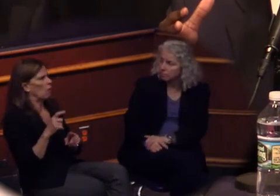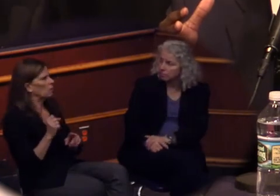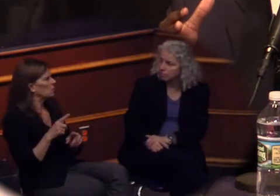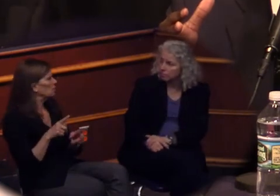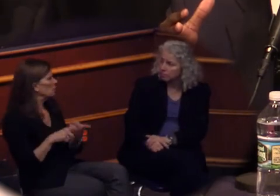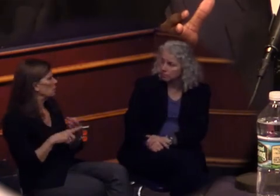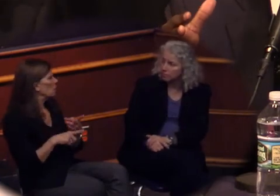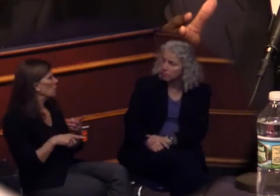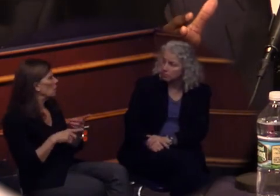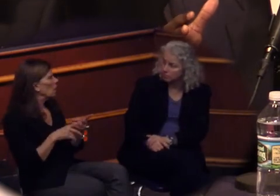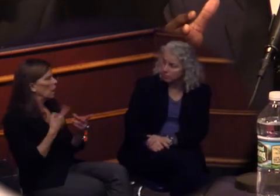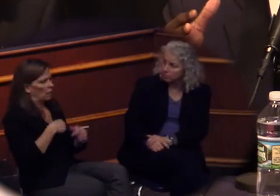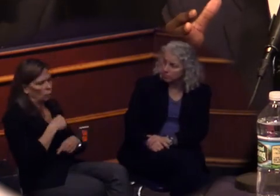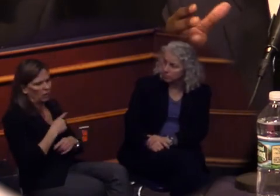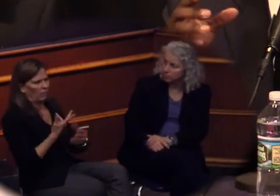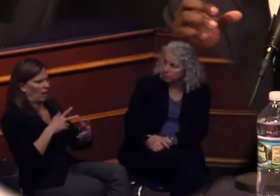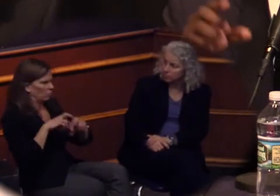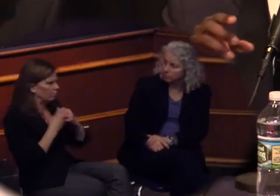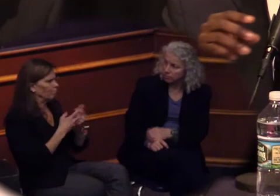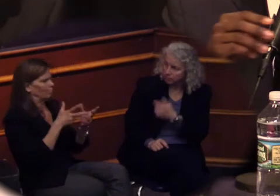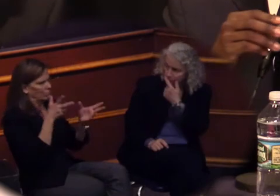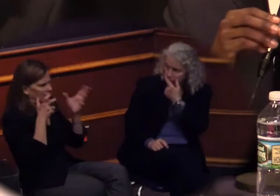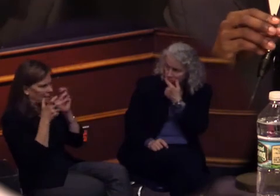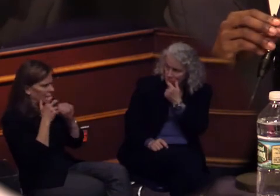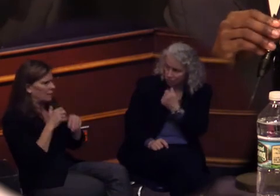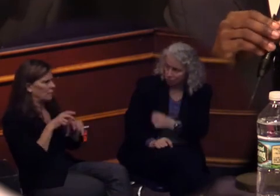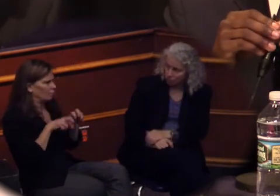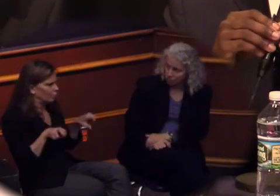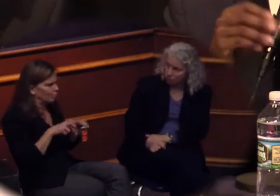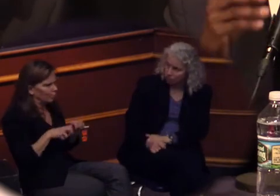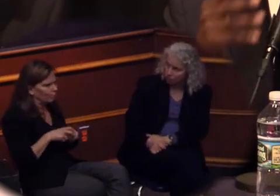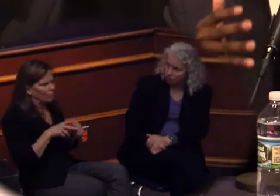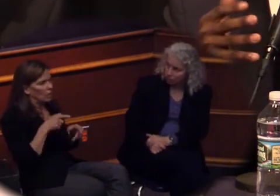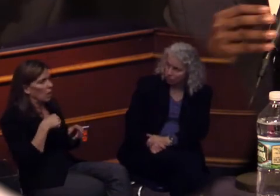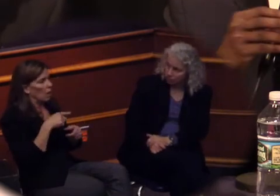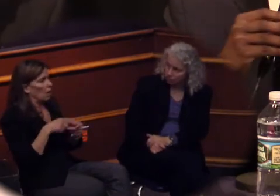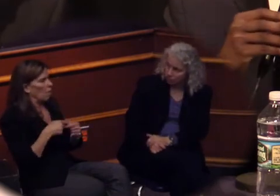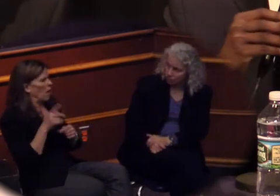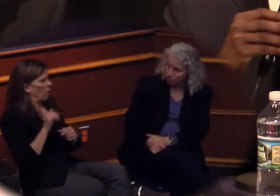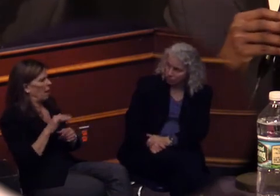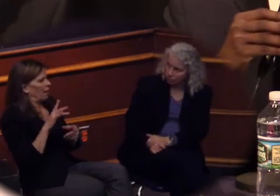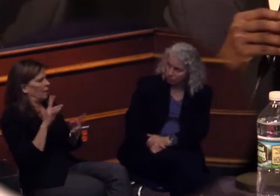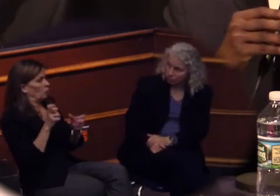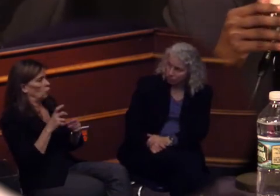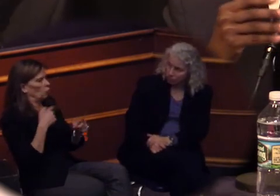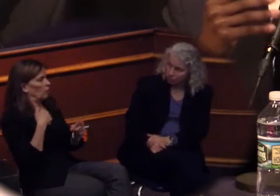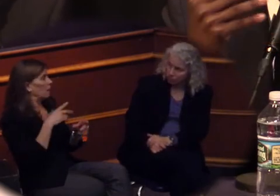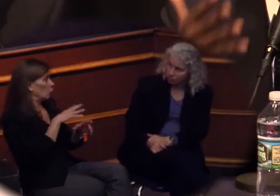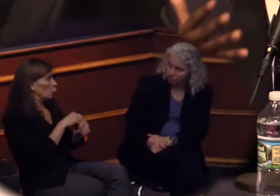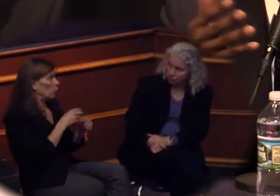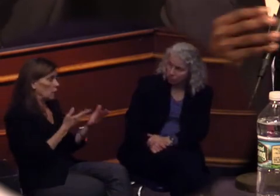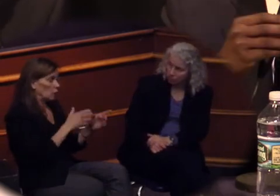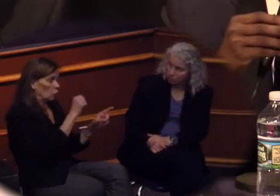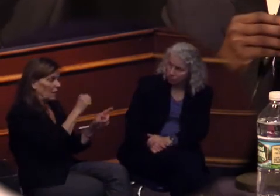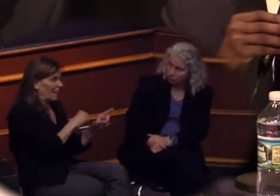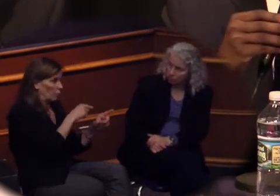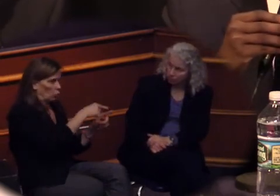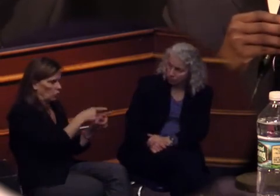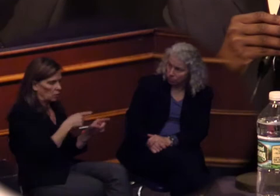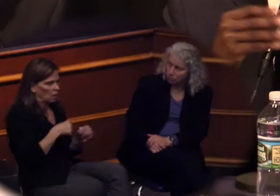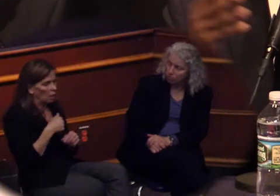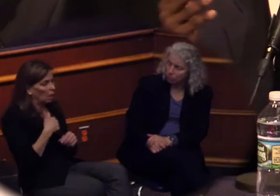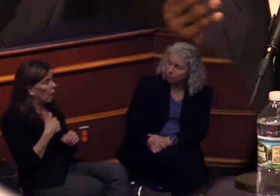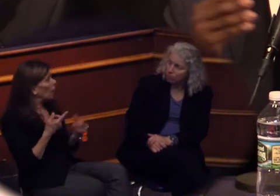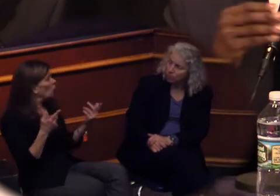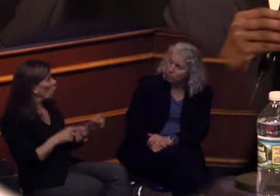sessions, round tables around this issue, including one in Amherst. And here's what I'm hearing from people. I'm hearing from a doctor who